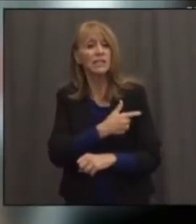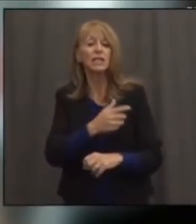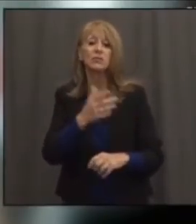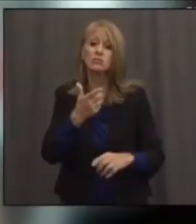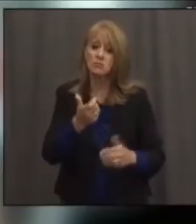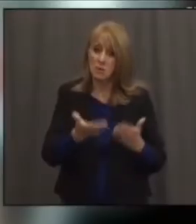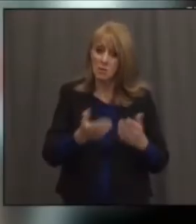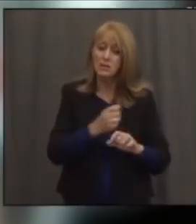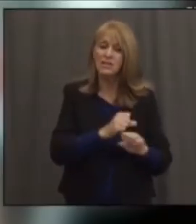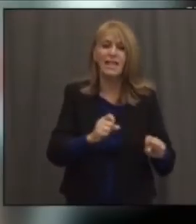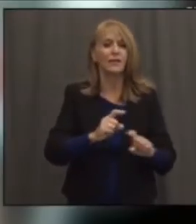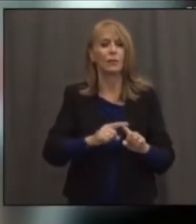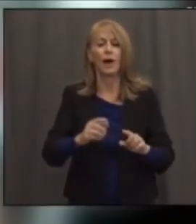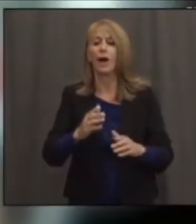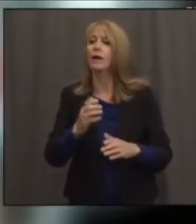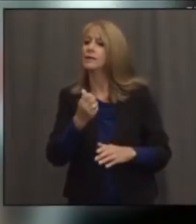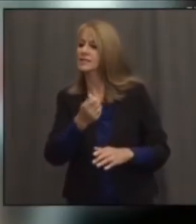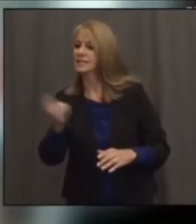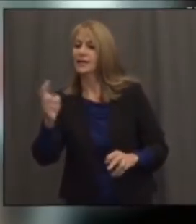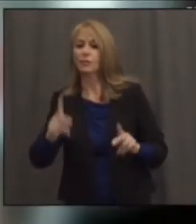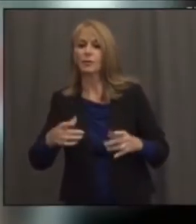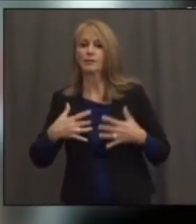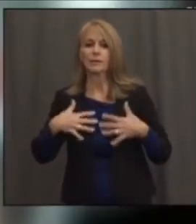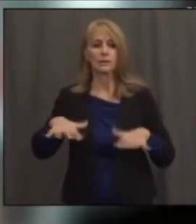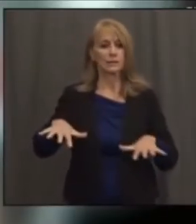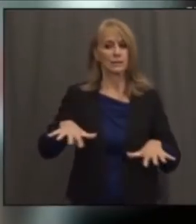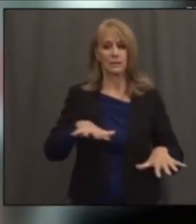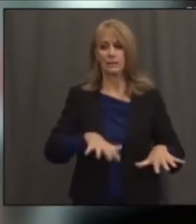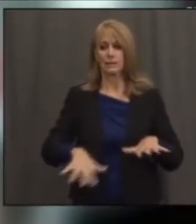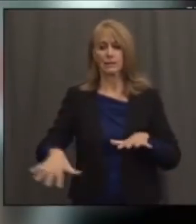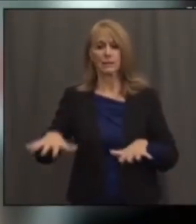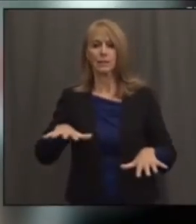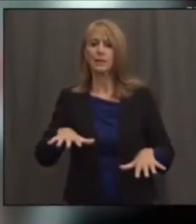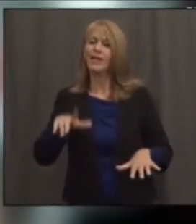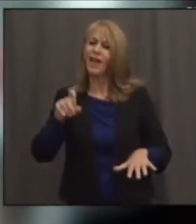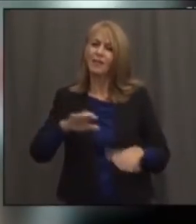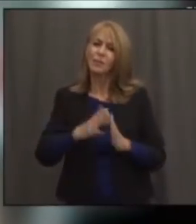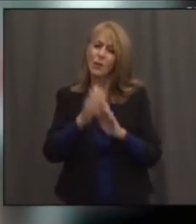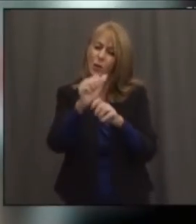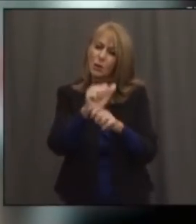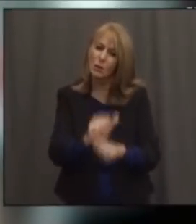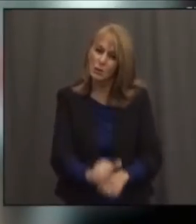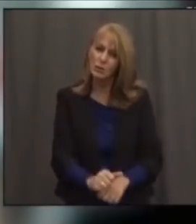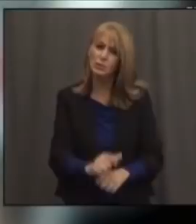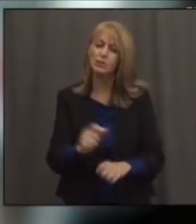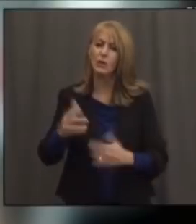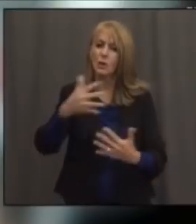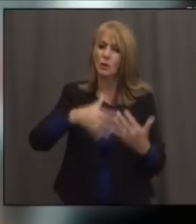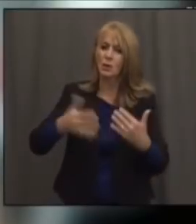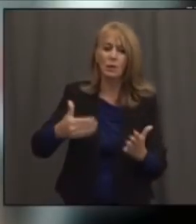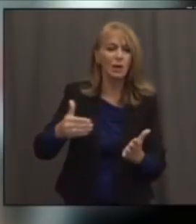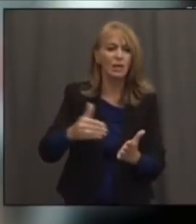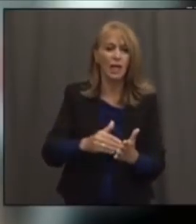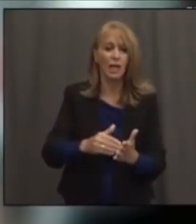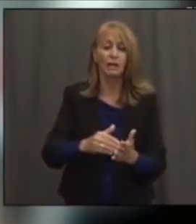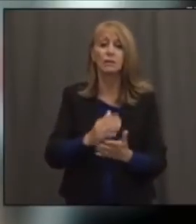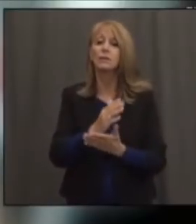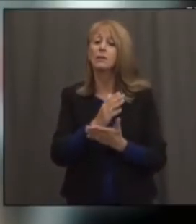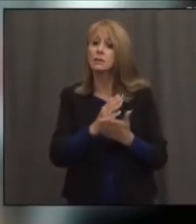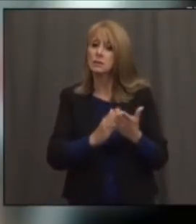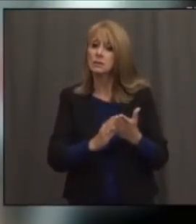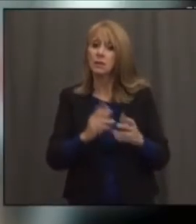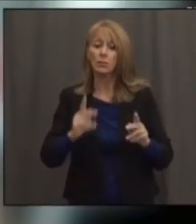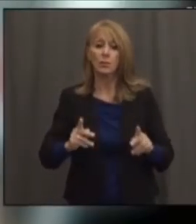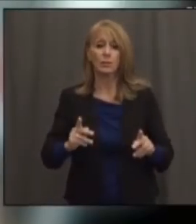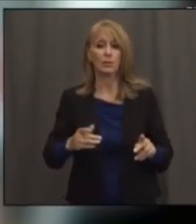think that, certain people are going to need to reacclimate to those kinds of social settings. I think there's going to be situations where people, even who